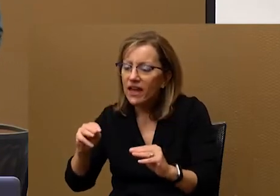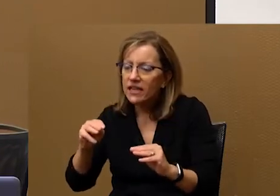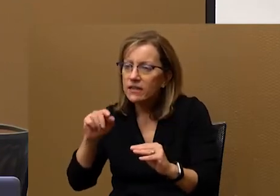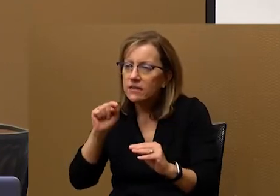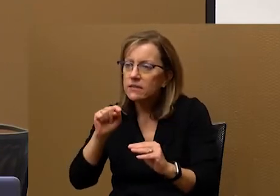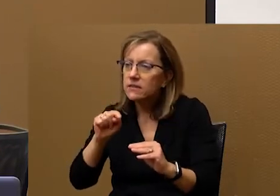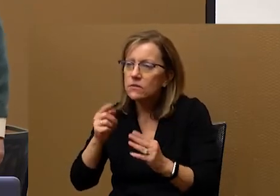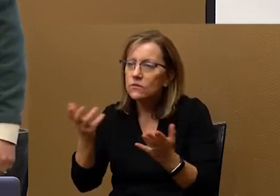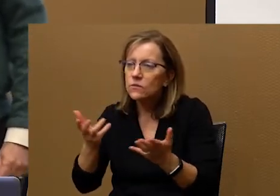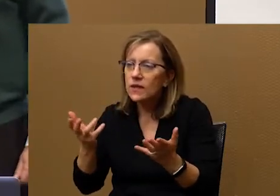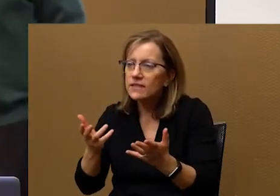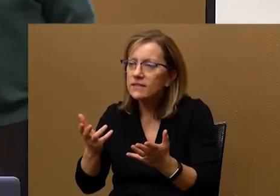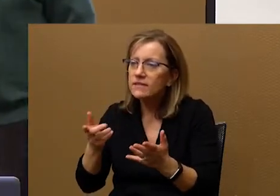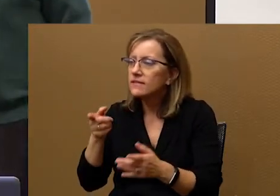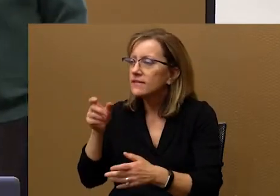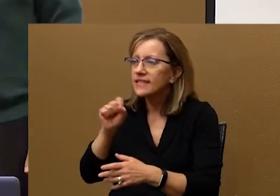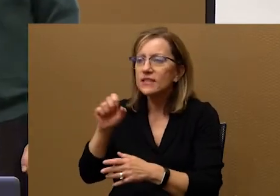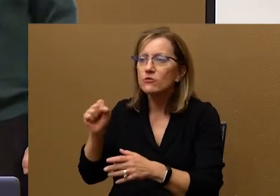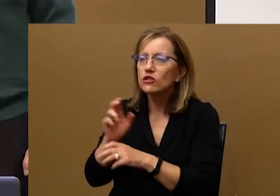empathy?